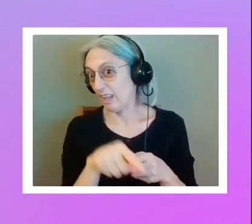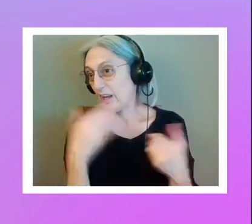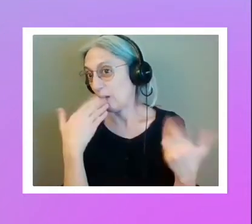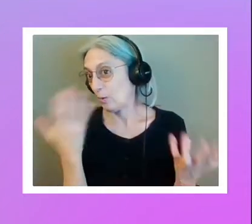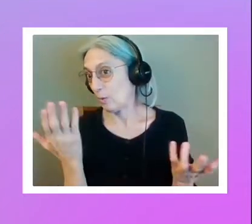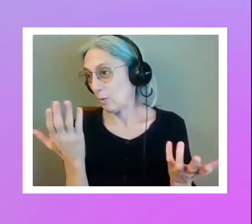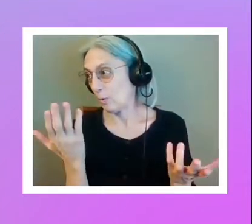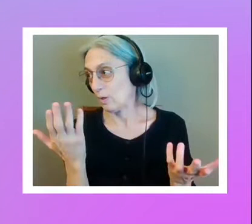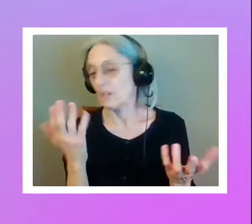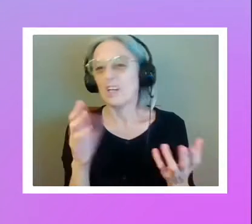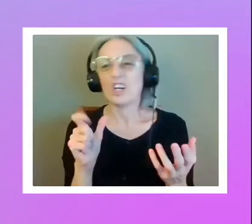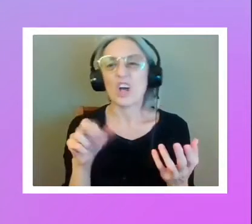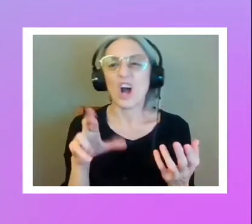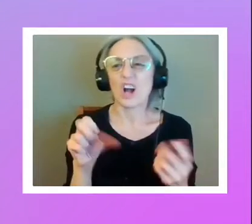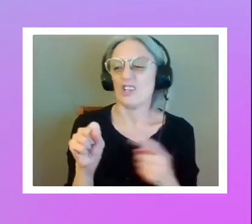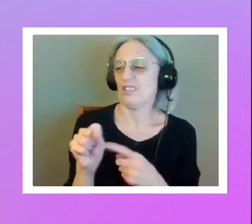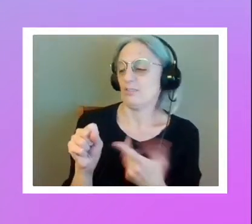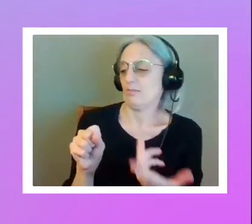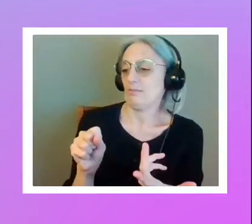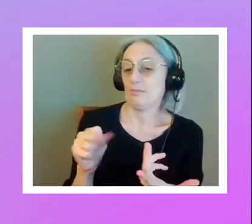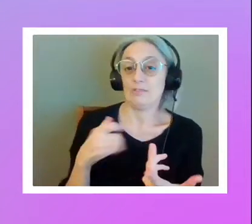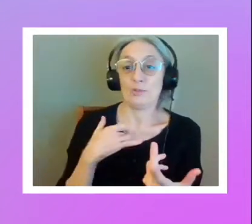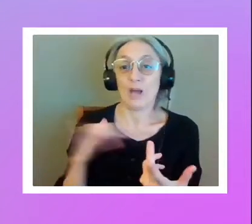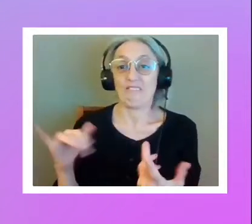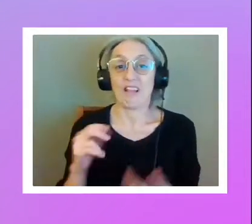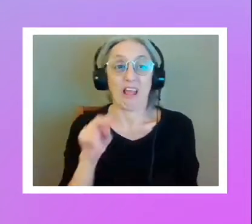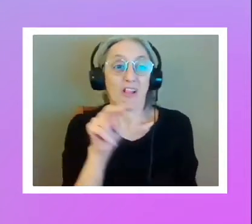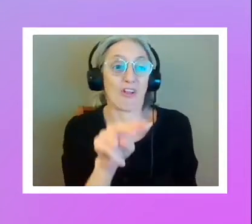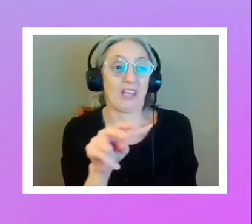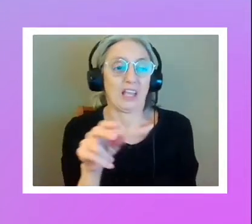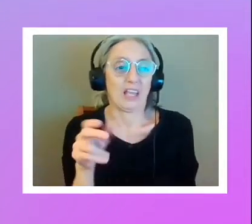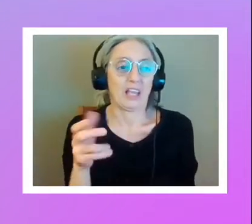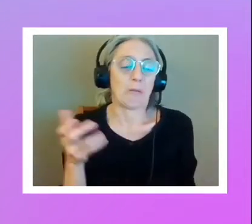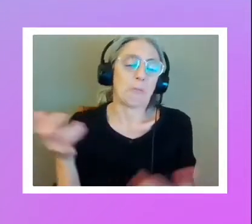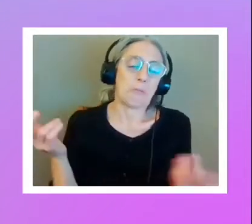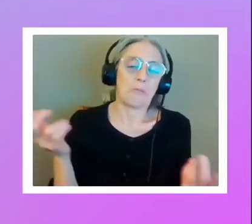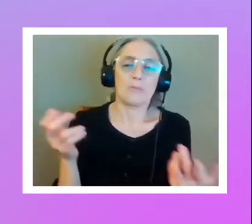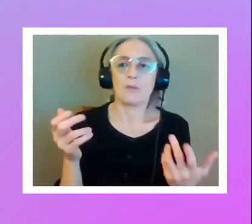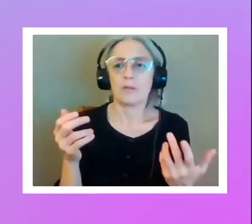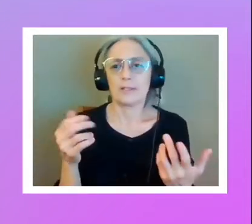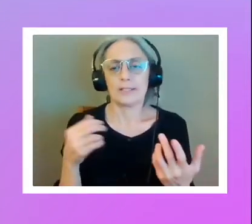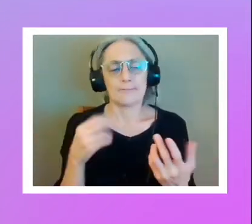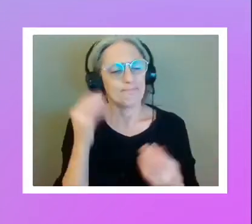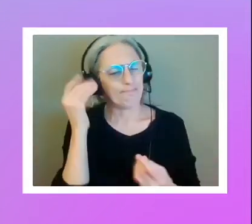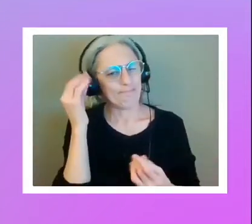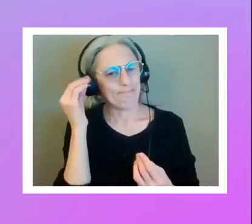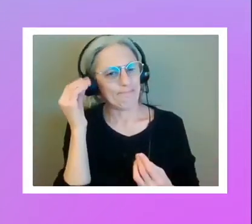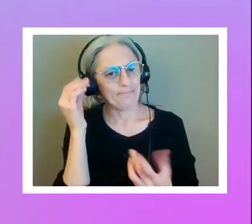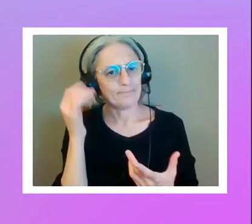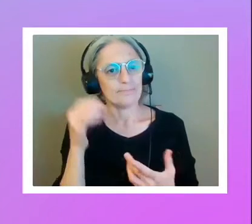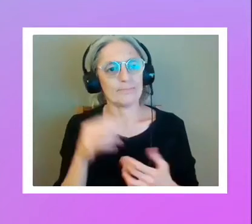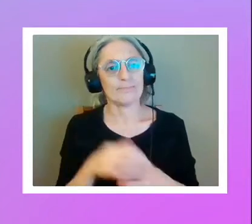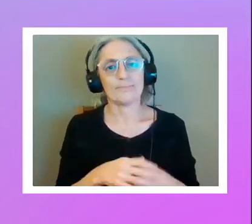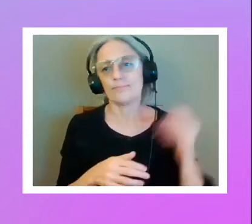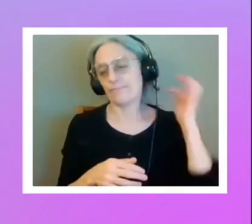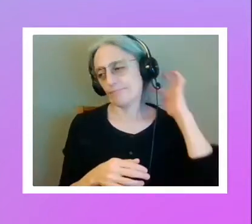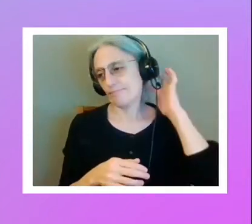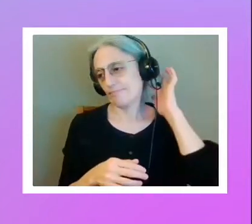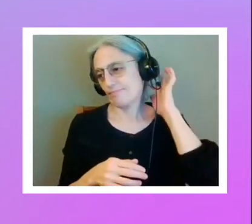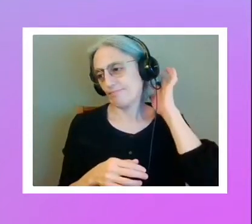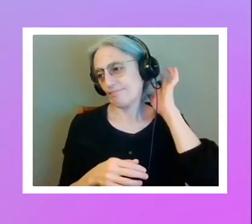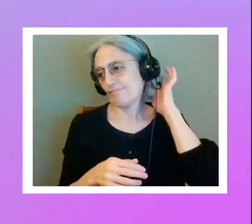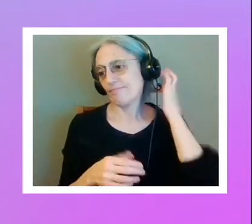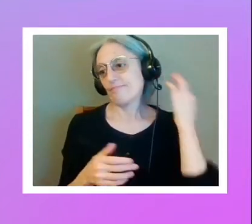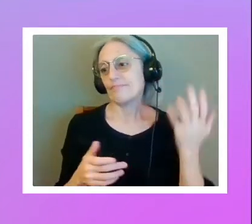from Carter's. Do I feel like looking? So many questions that we have yet to